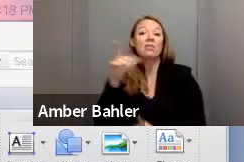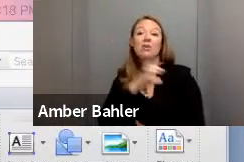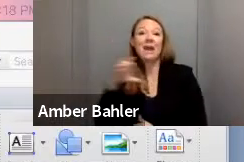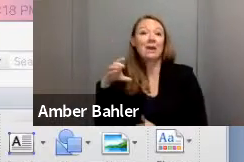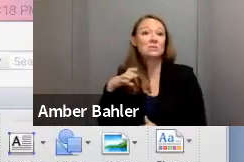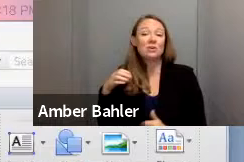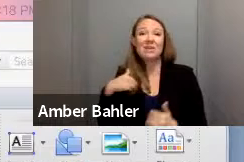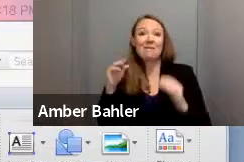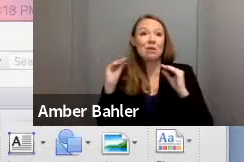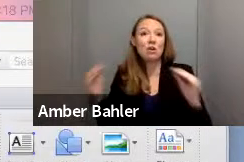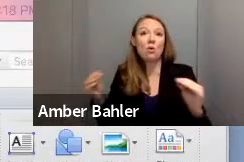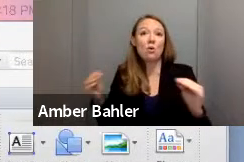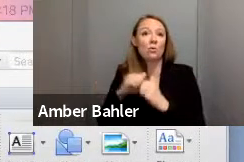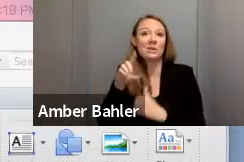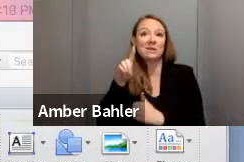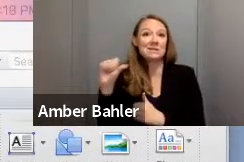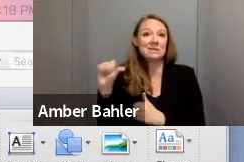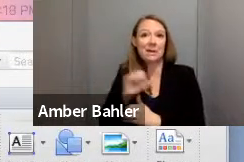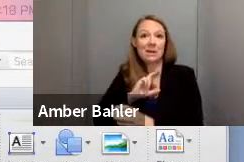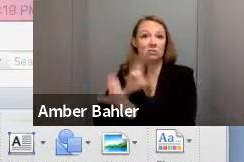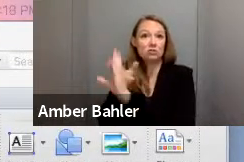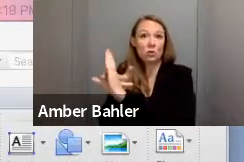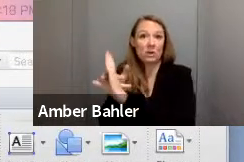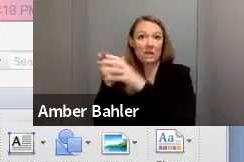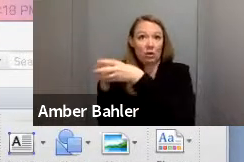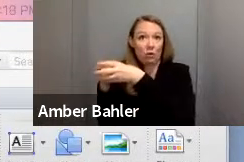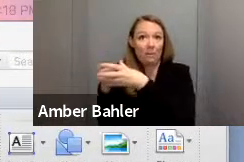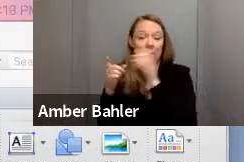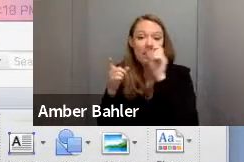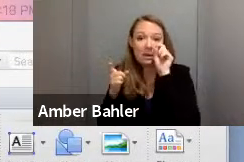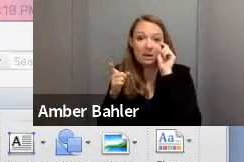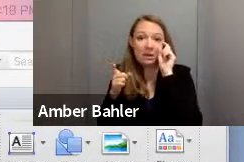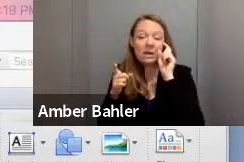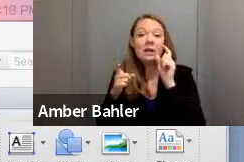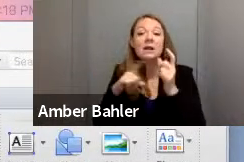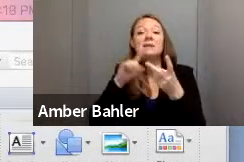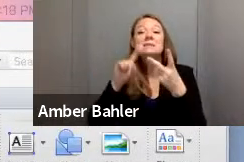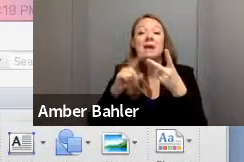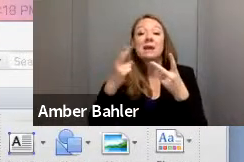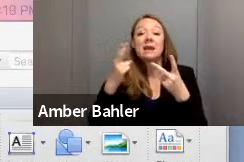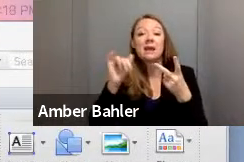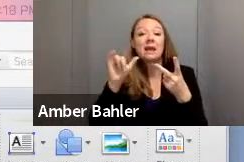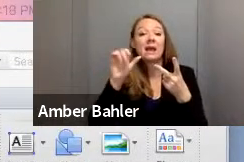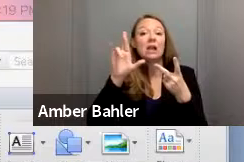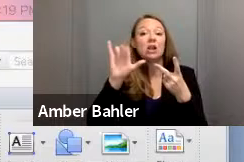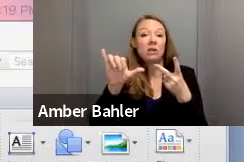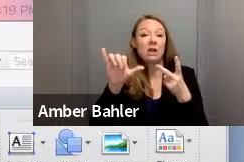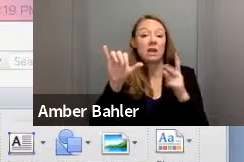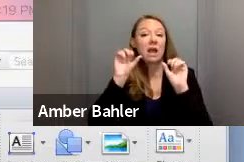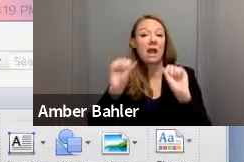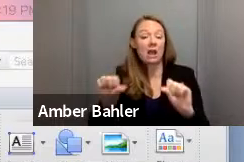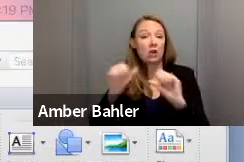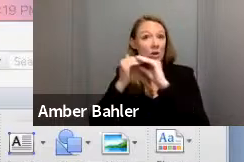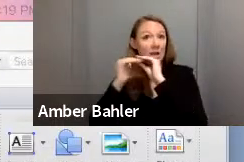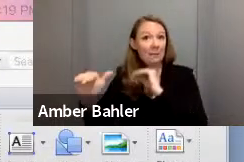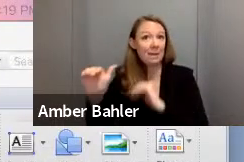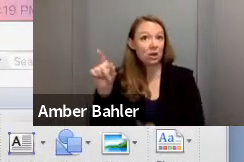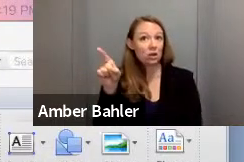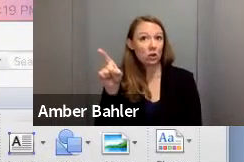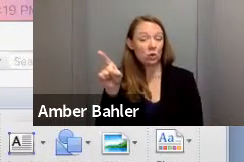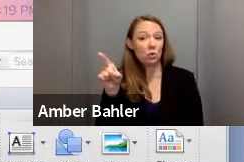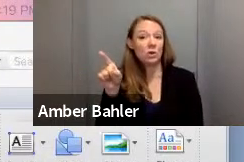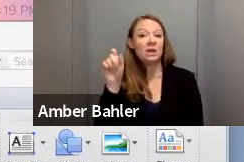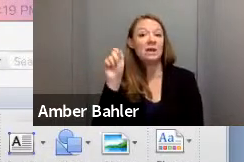council. And also, Hillary, I could send this to you if you would be able